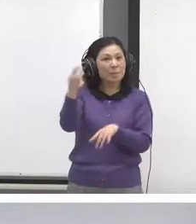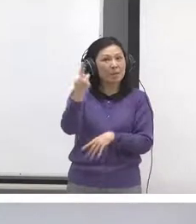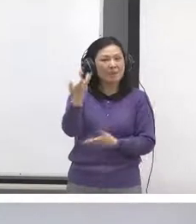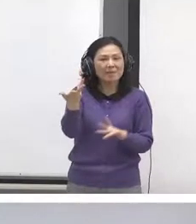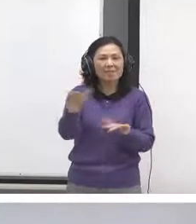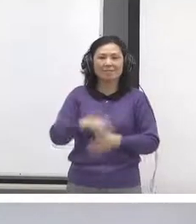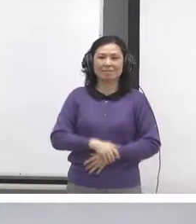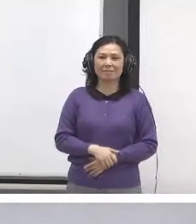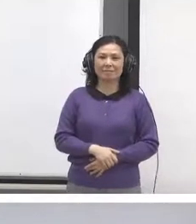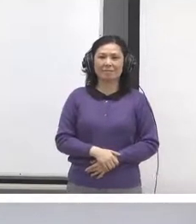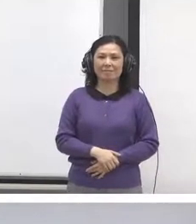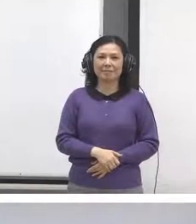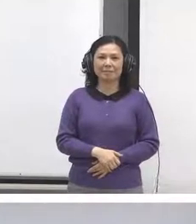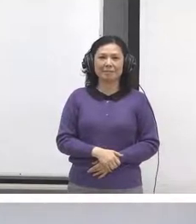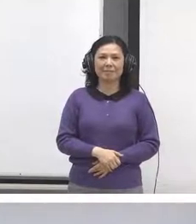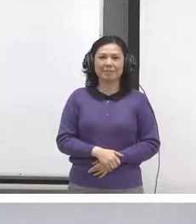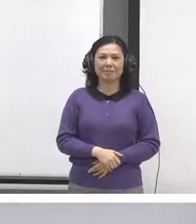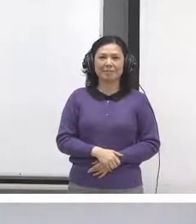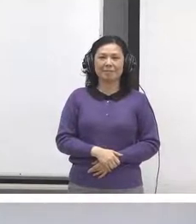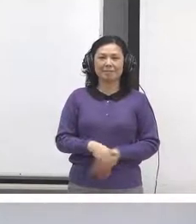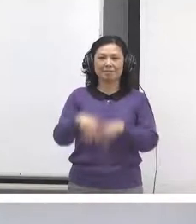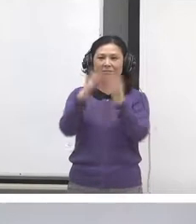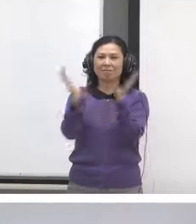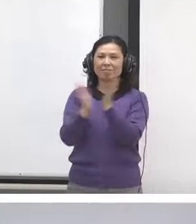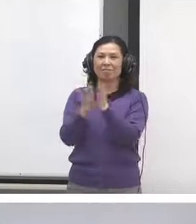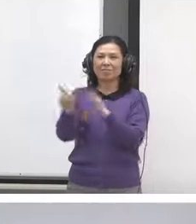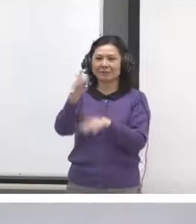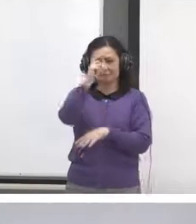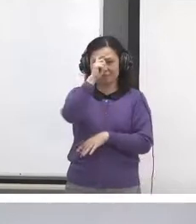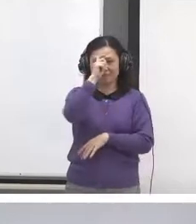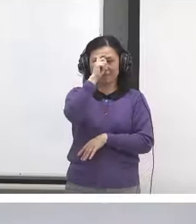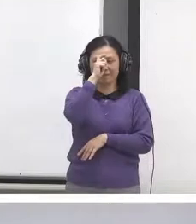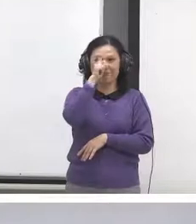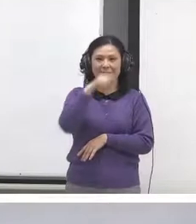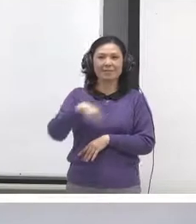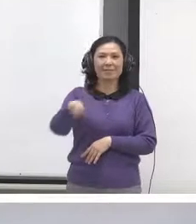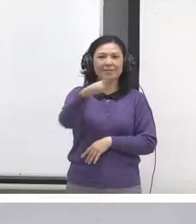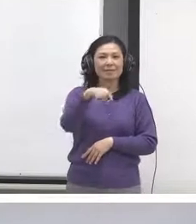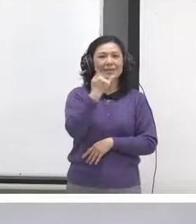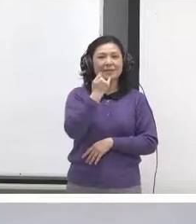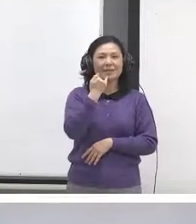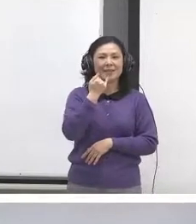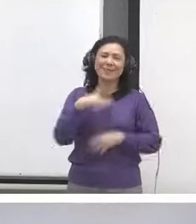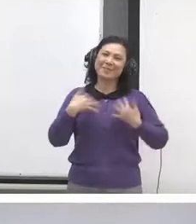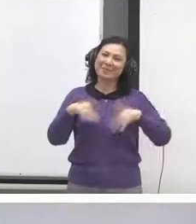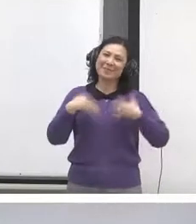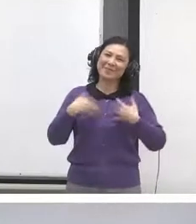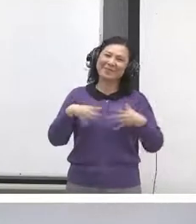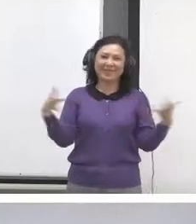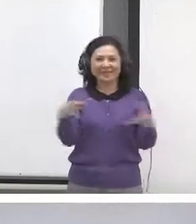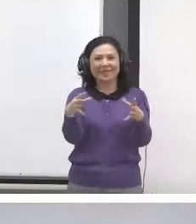It's all about having fun together, you know. Because in